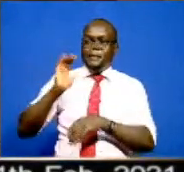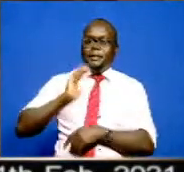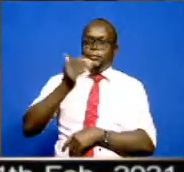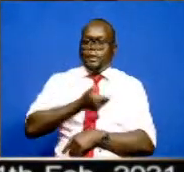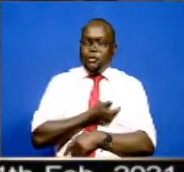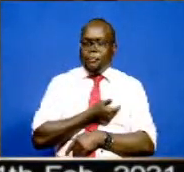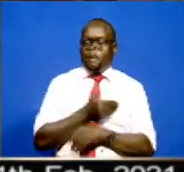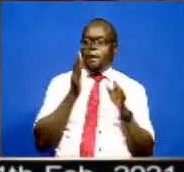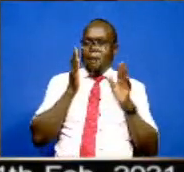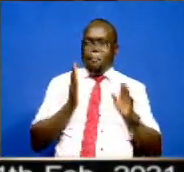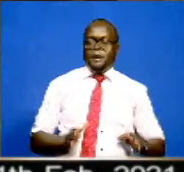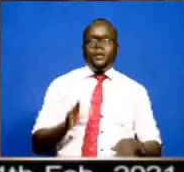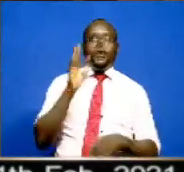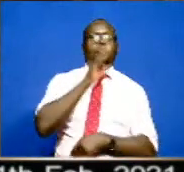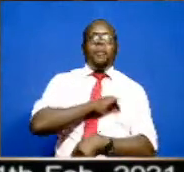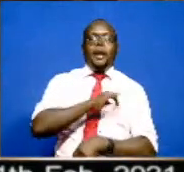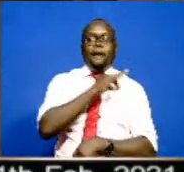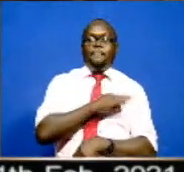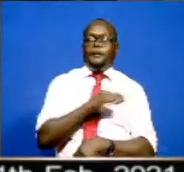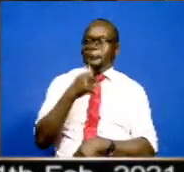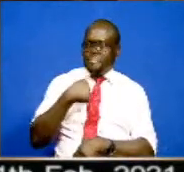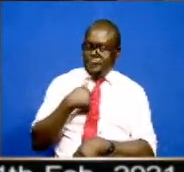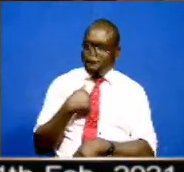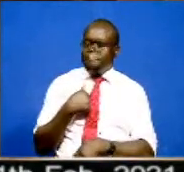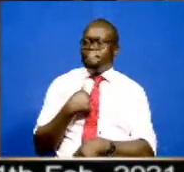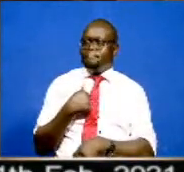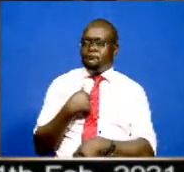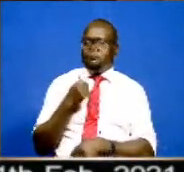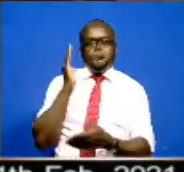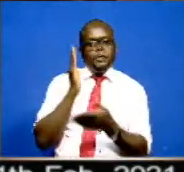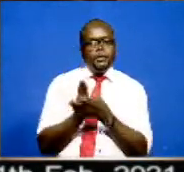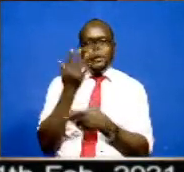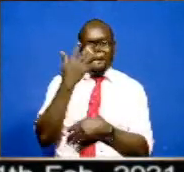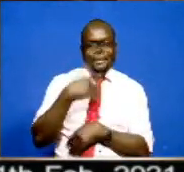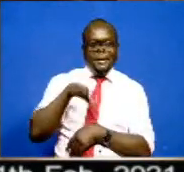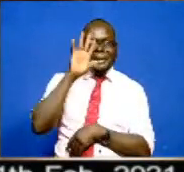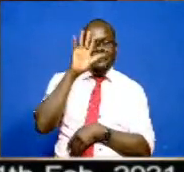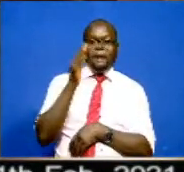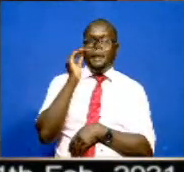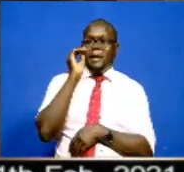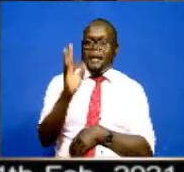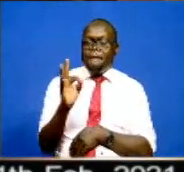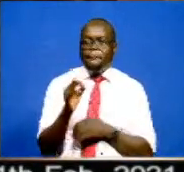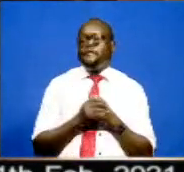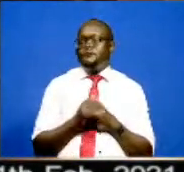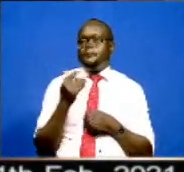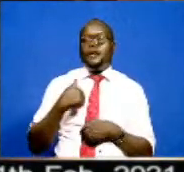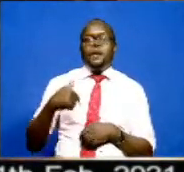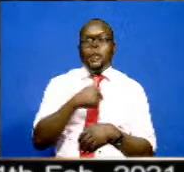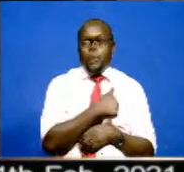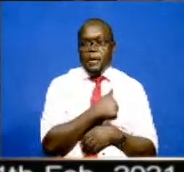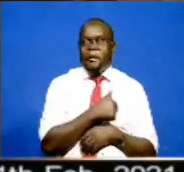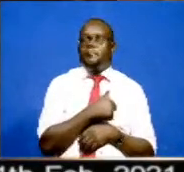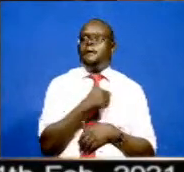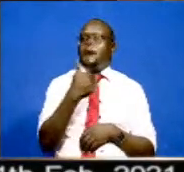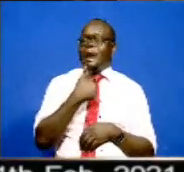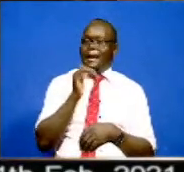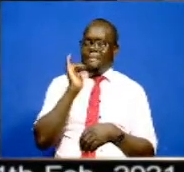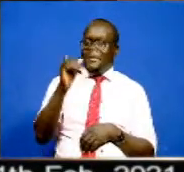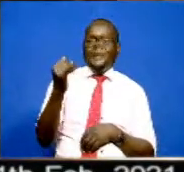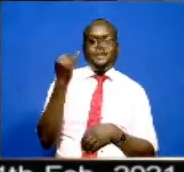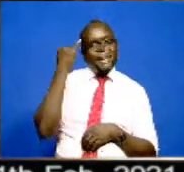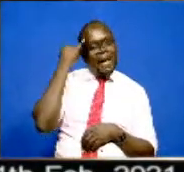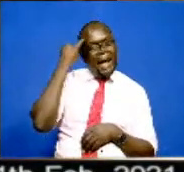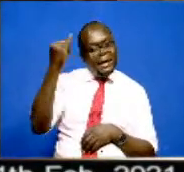personal benefit. I certainly would be very disappointed if we had that the feeling,